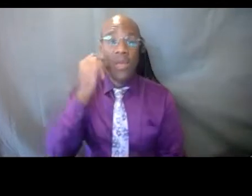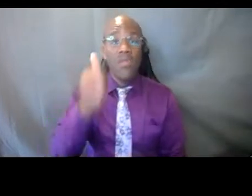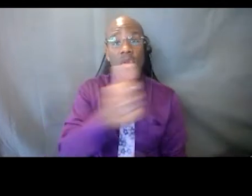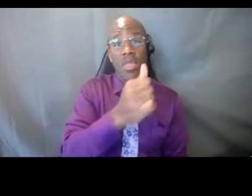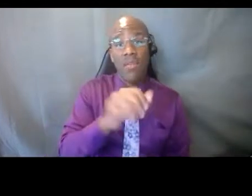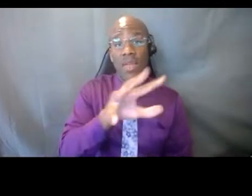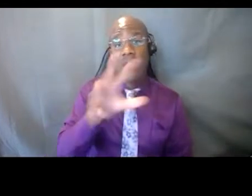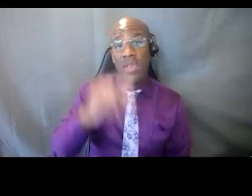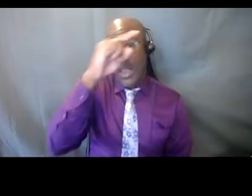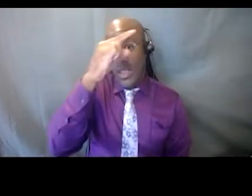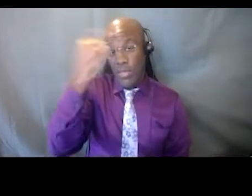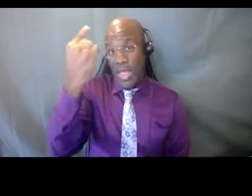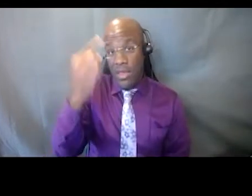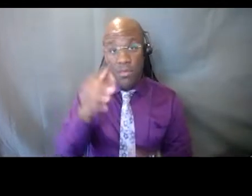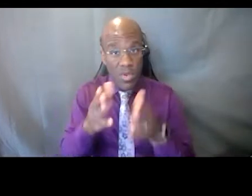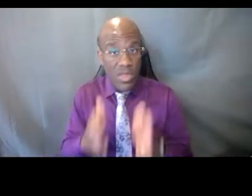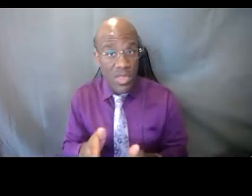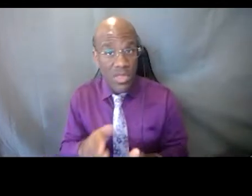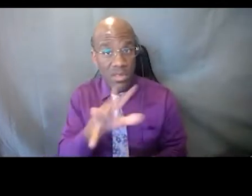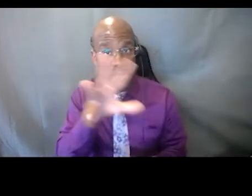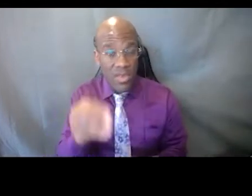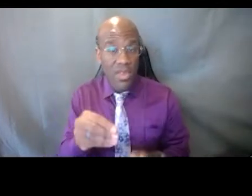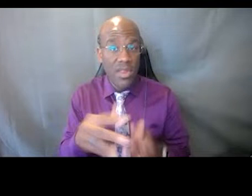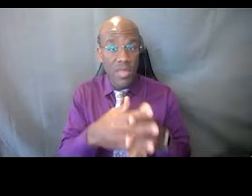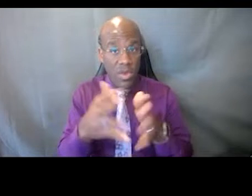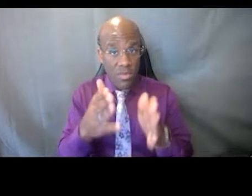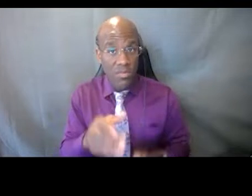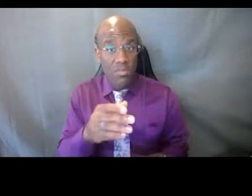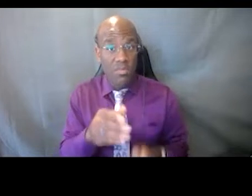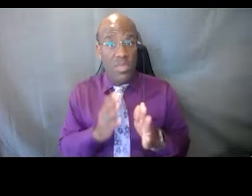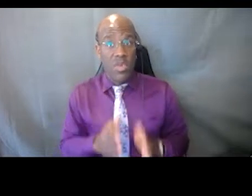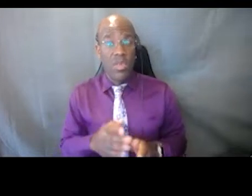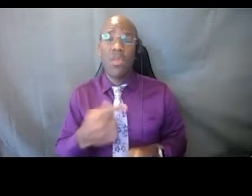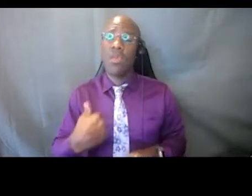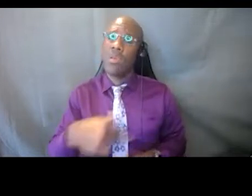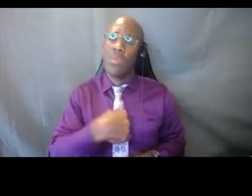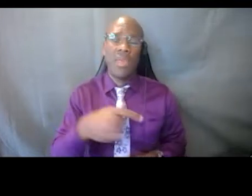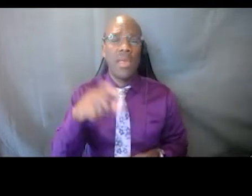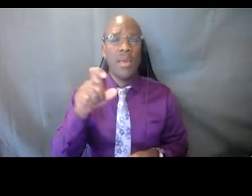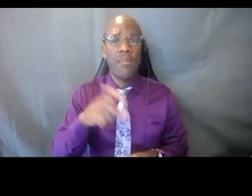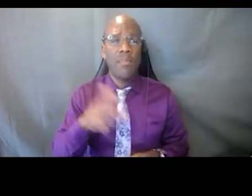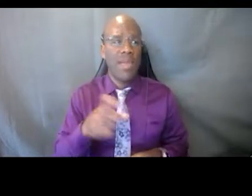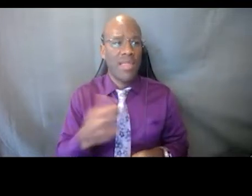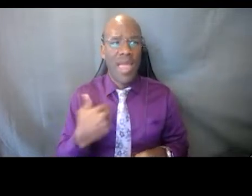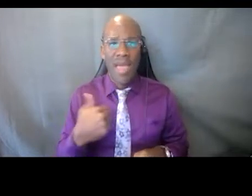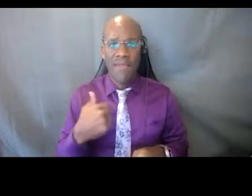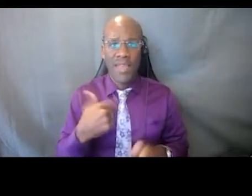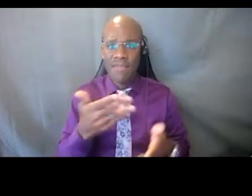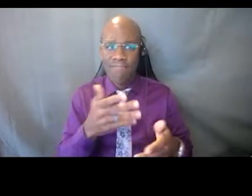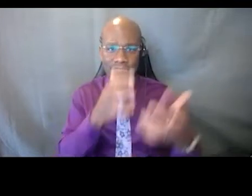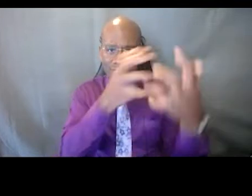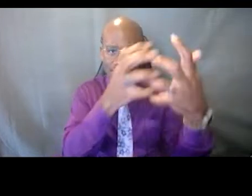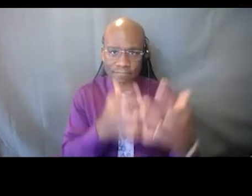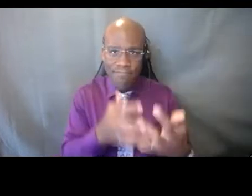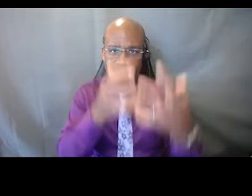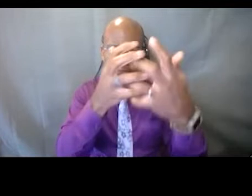a life skill to be able to do, to be able to function, right? So this idea of code switching, and the higher you're able to